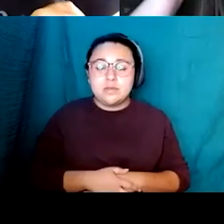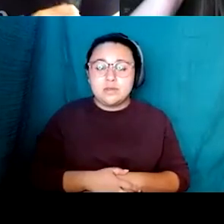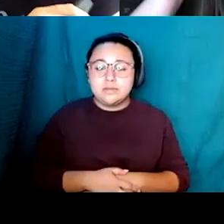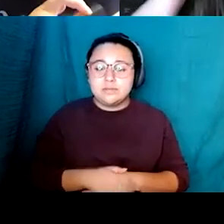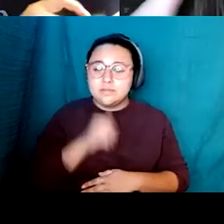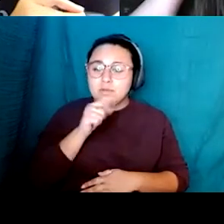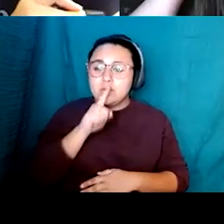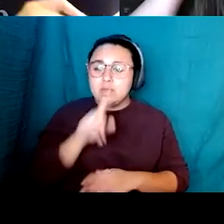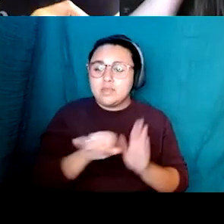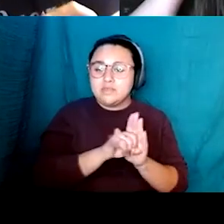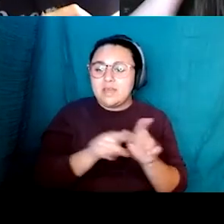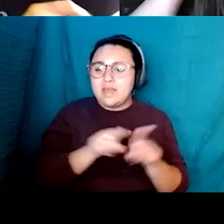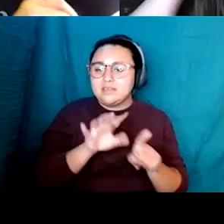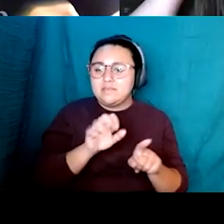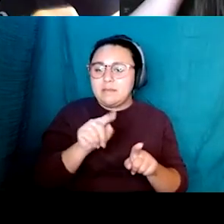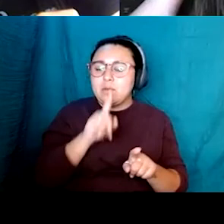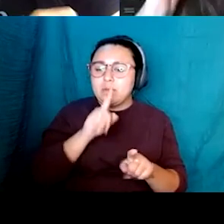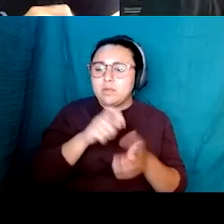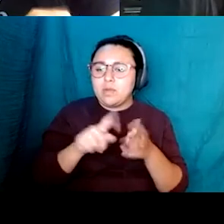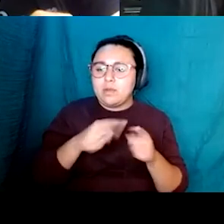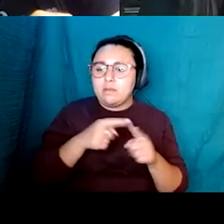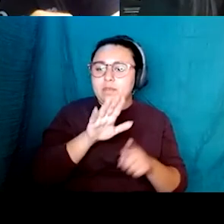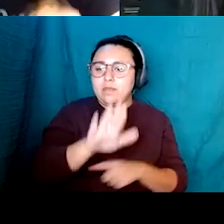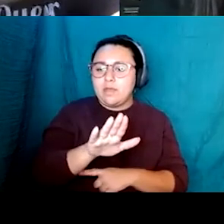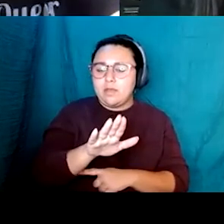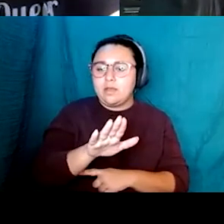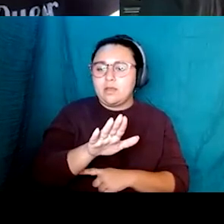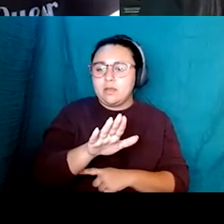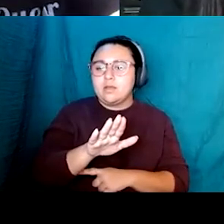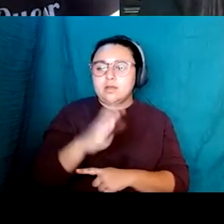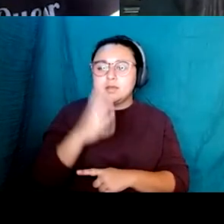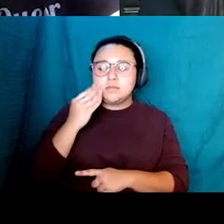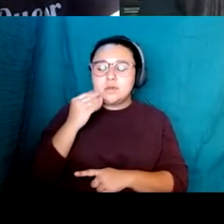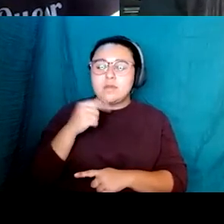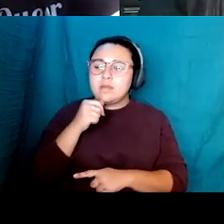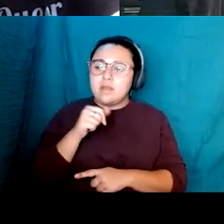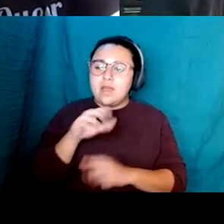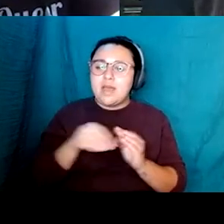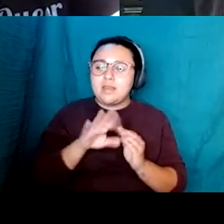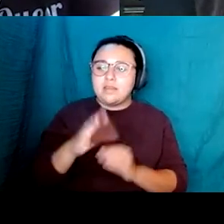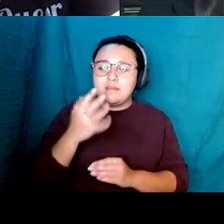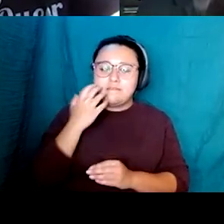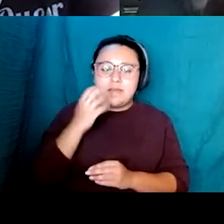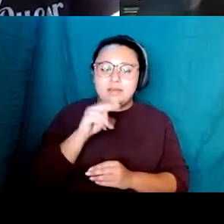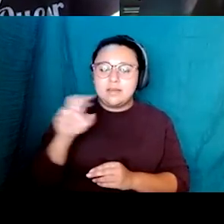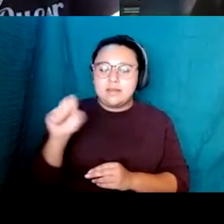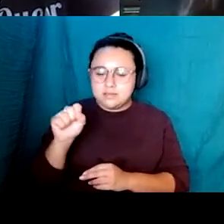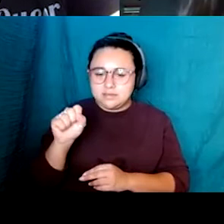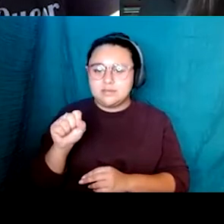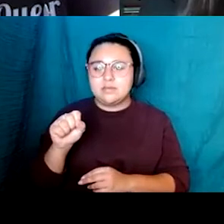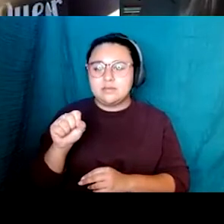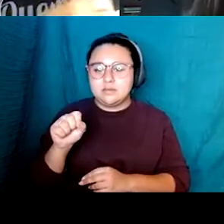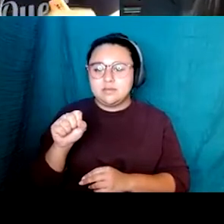being fat, but they write about they're subliminally putting their fatness in there. So they're kind of moving down the fat and queer